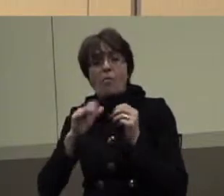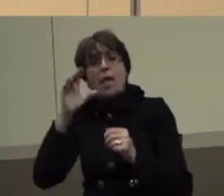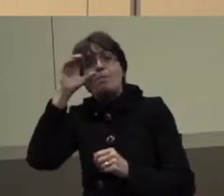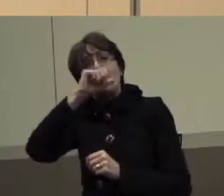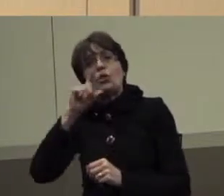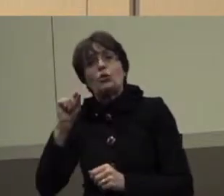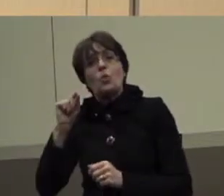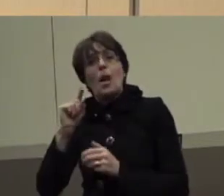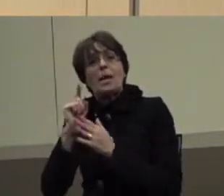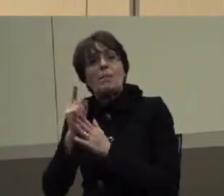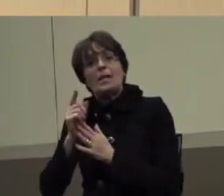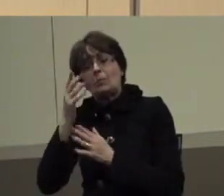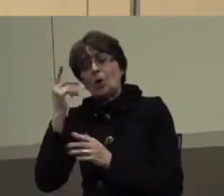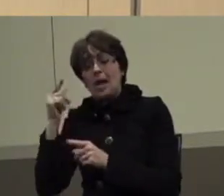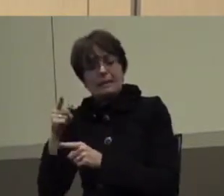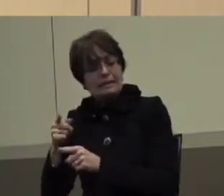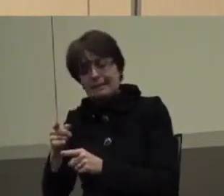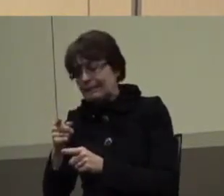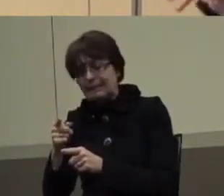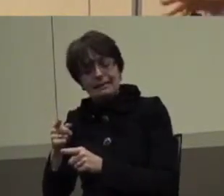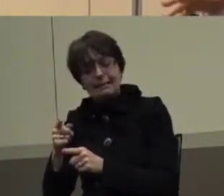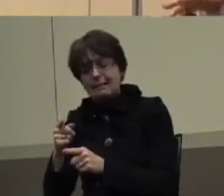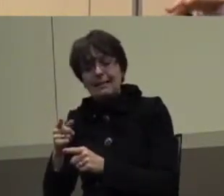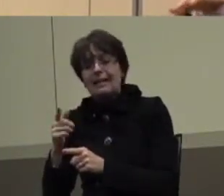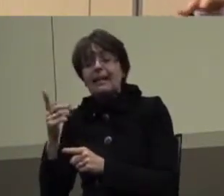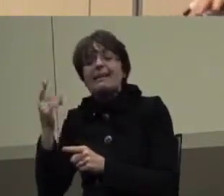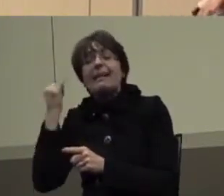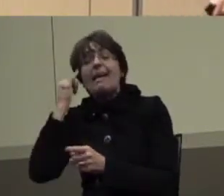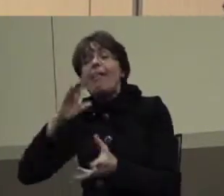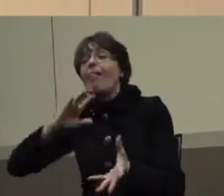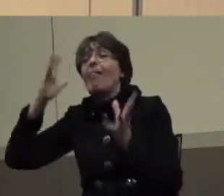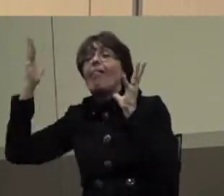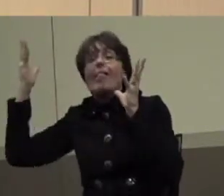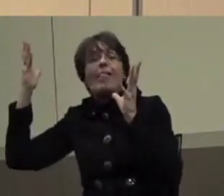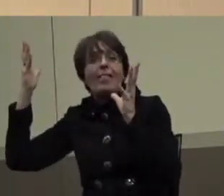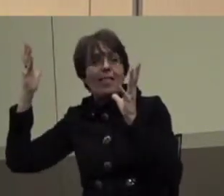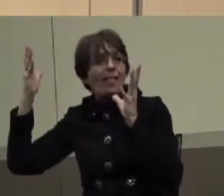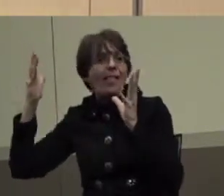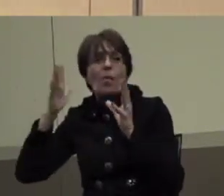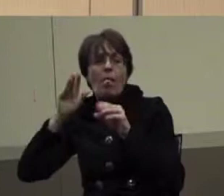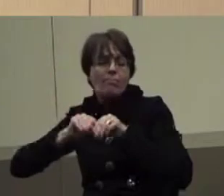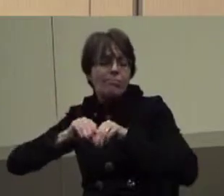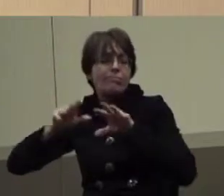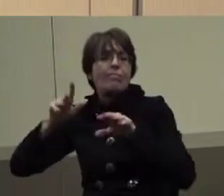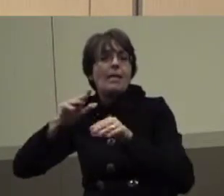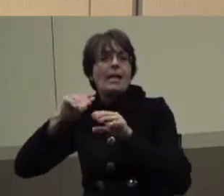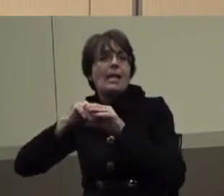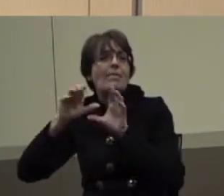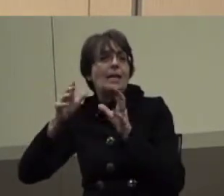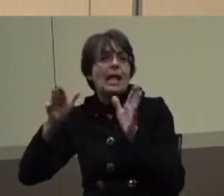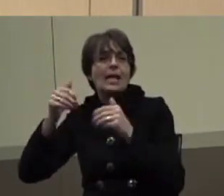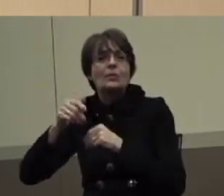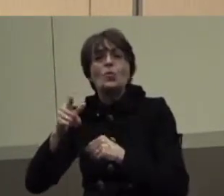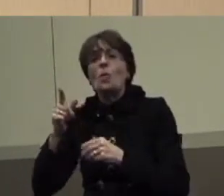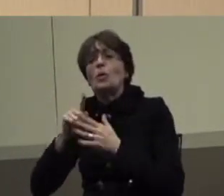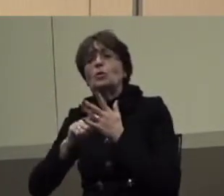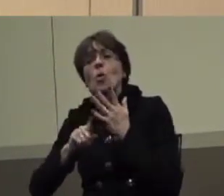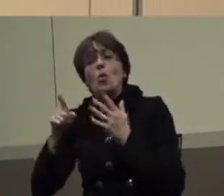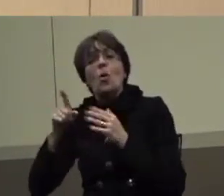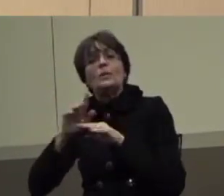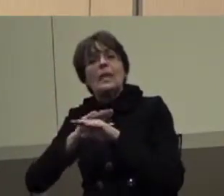that 13th Mentos drop down in the Diet Coke and spill all over the classroom. So any of these